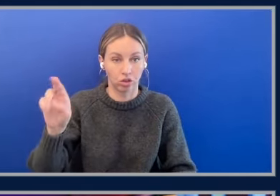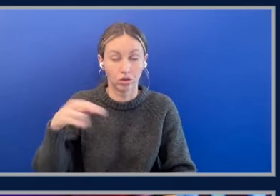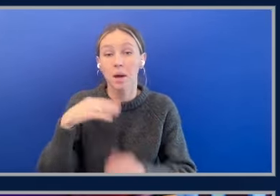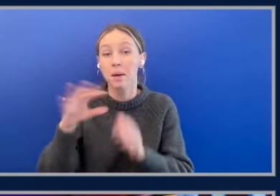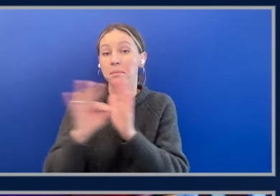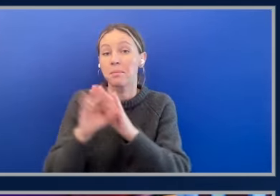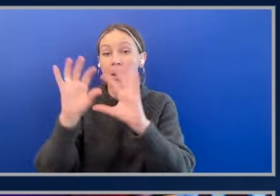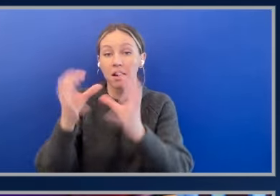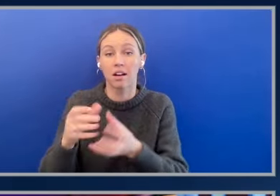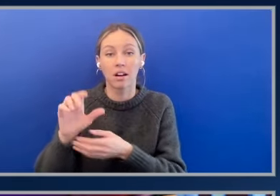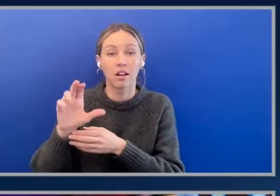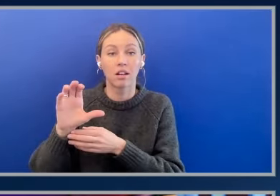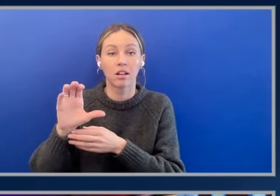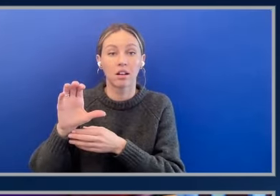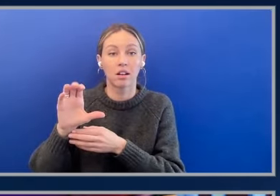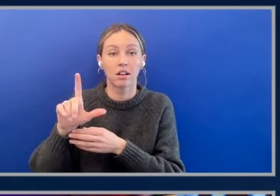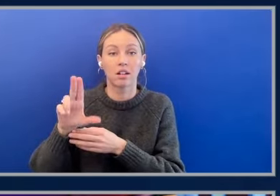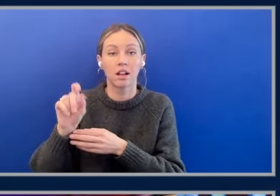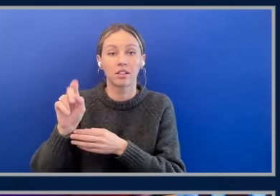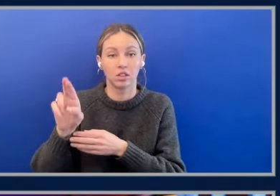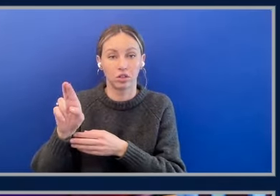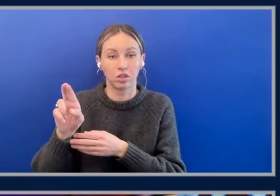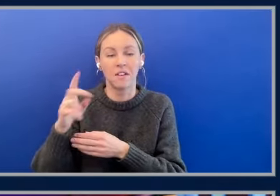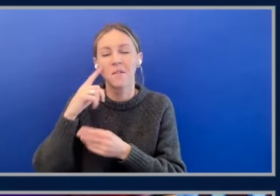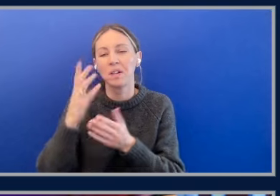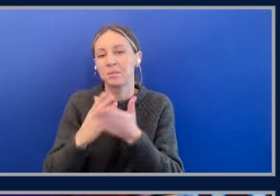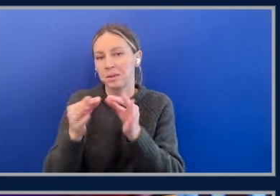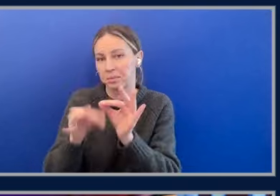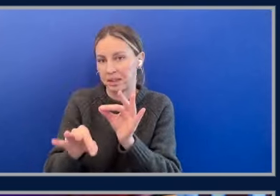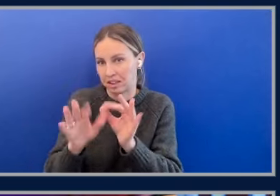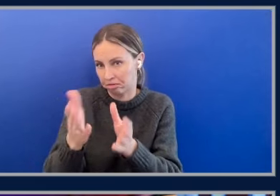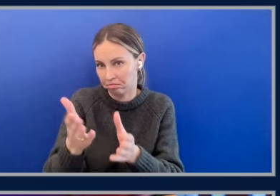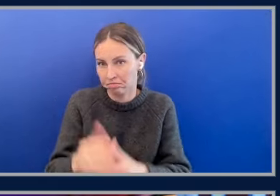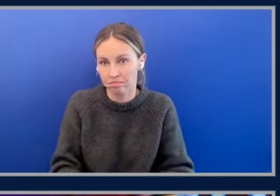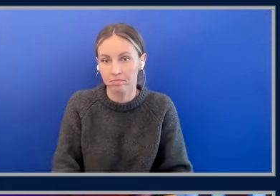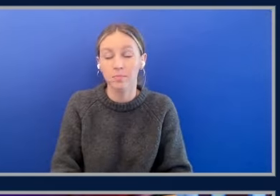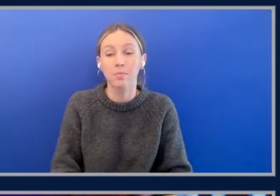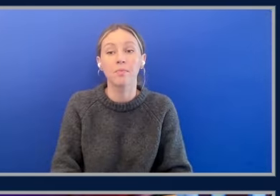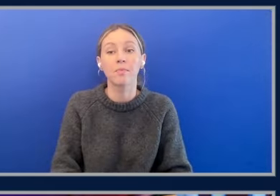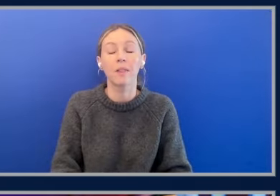an orchestrator, just for simplicity here. Then